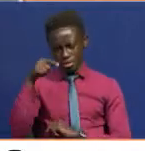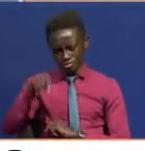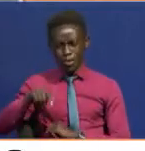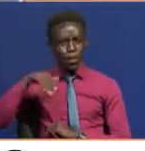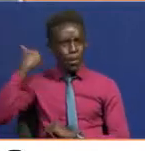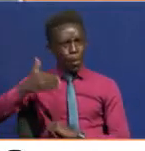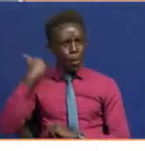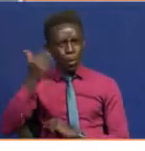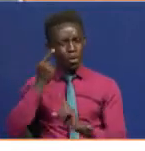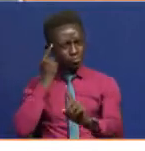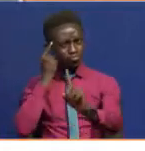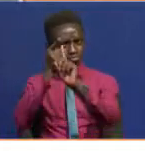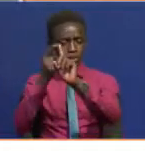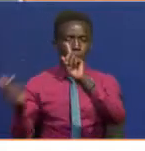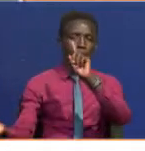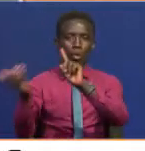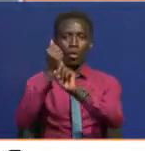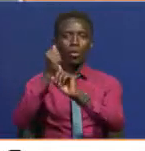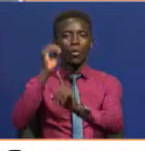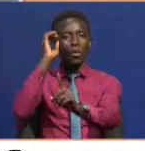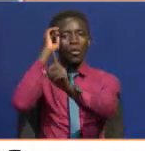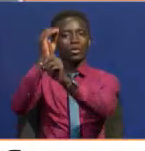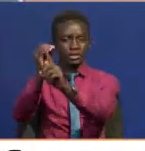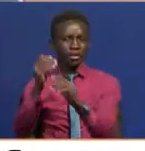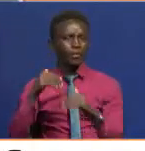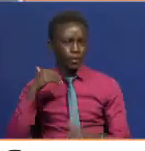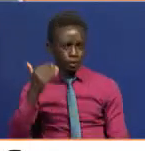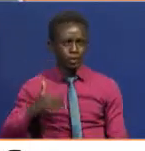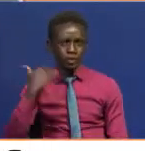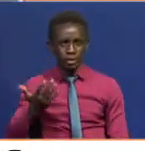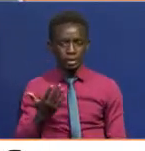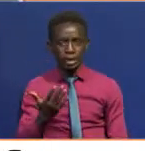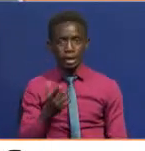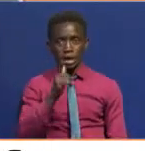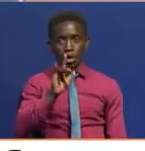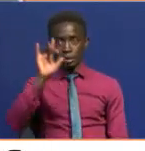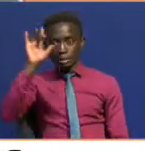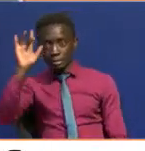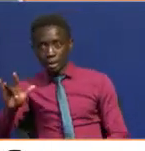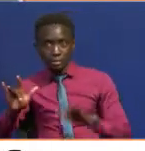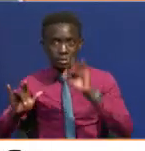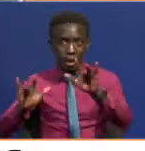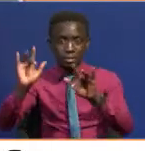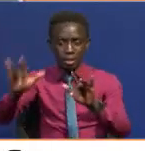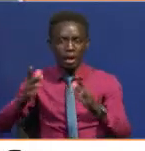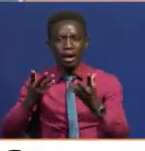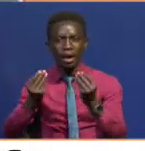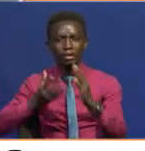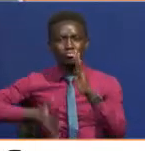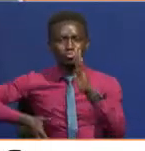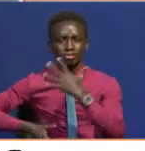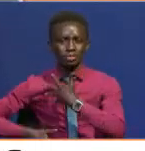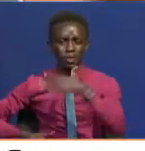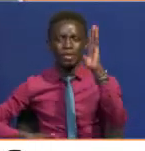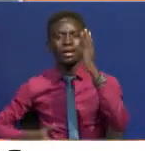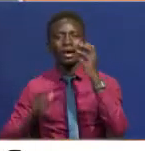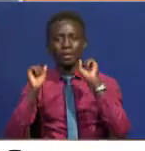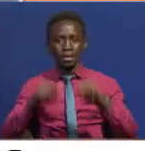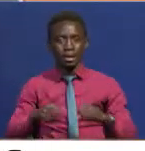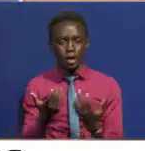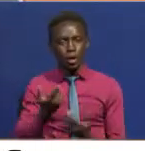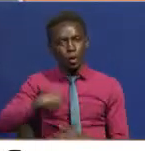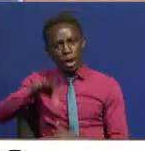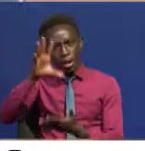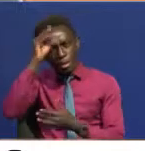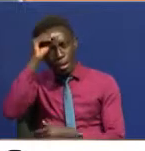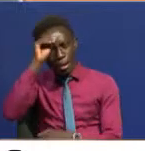to the goal. And whatever we touch with our hands, we run with it. So we learned a